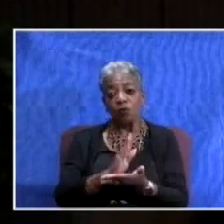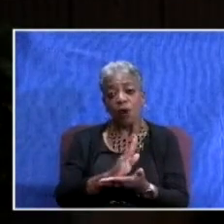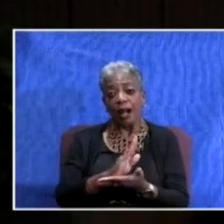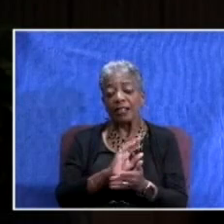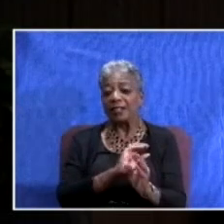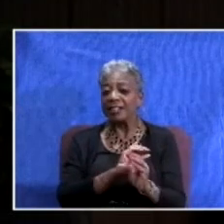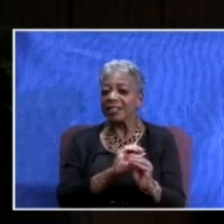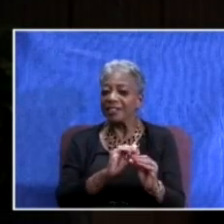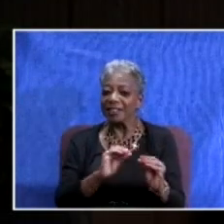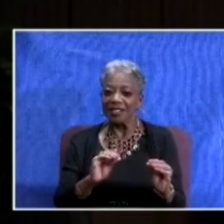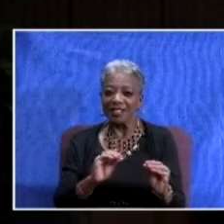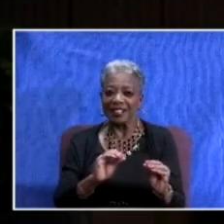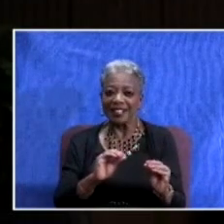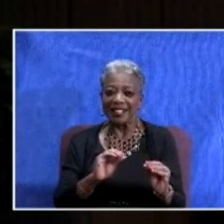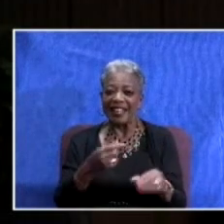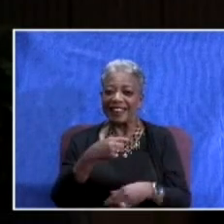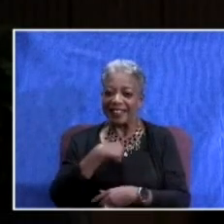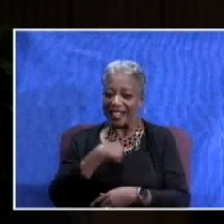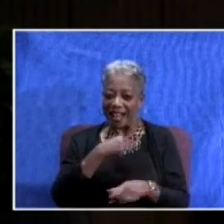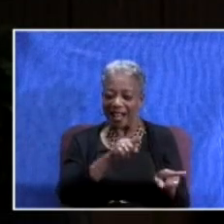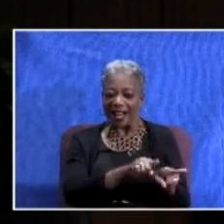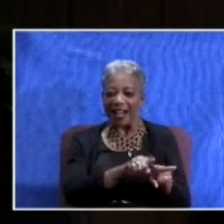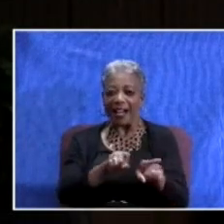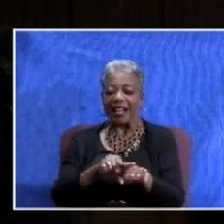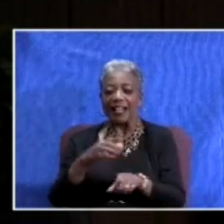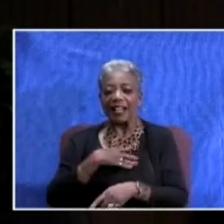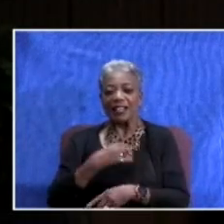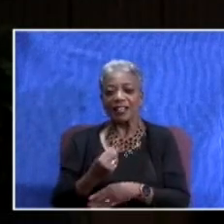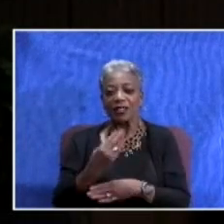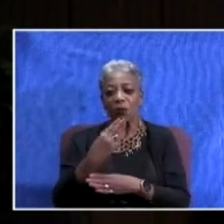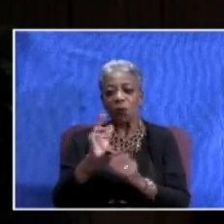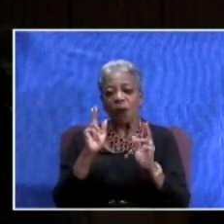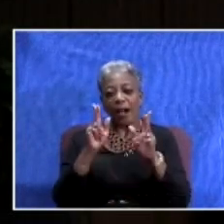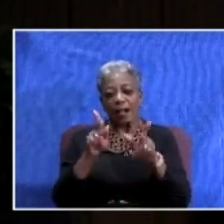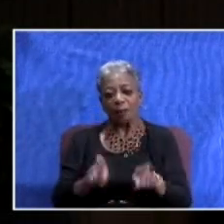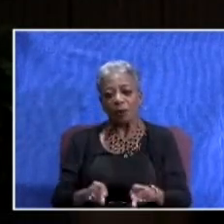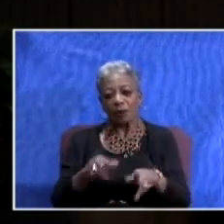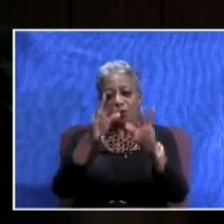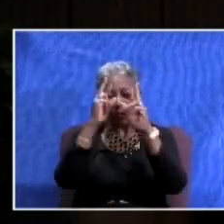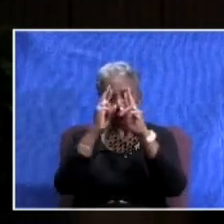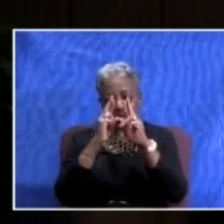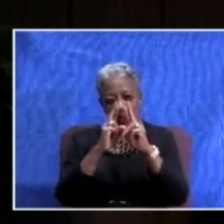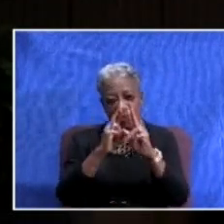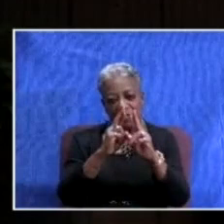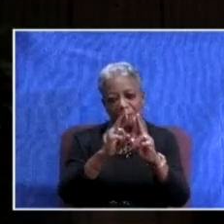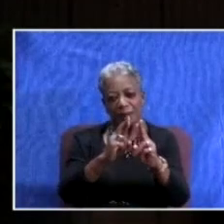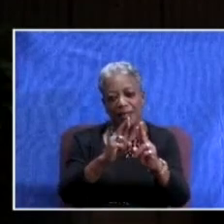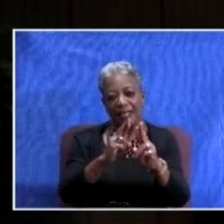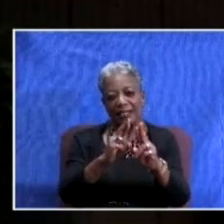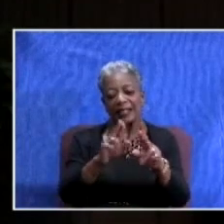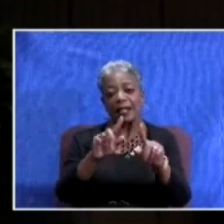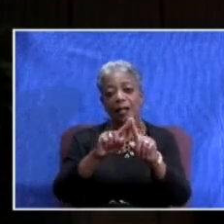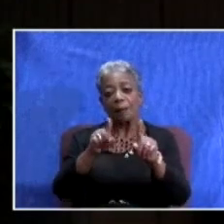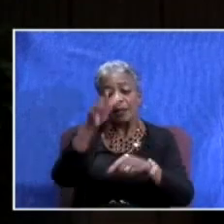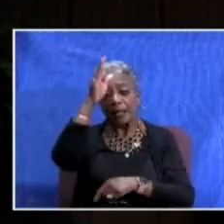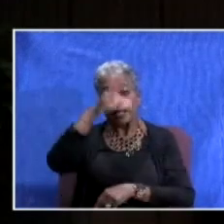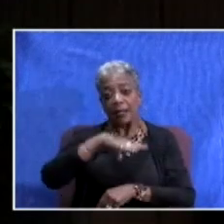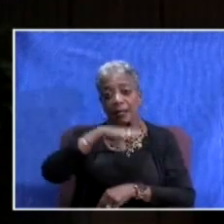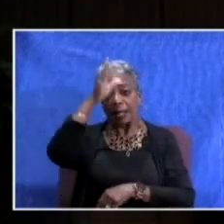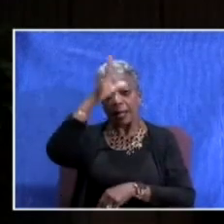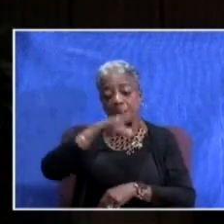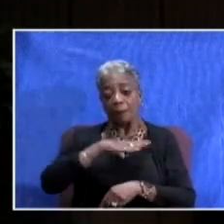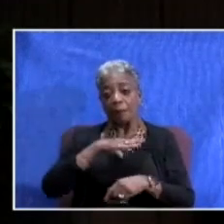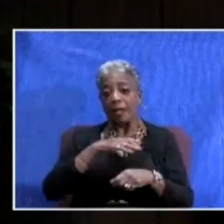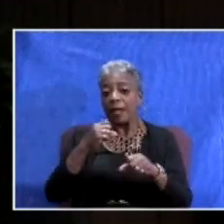bound to respect. But yet, in spite of that, we have fought in every war. Now, listen to this. We have